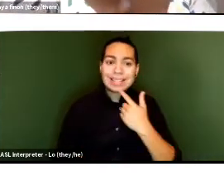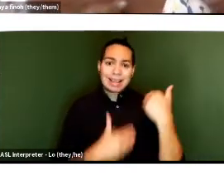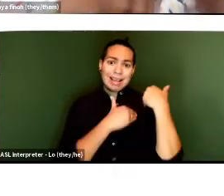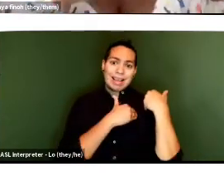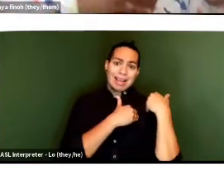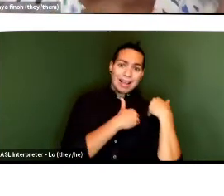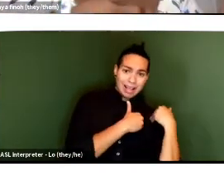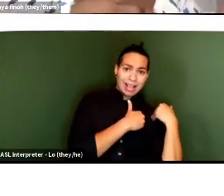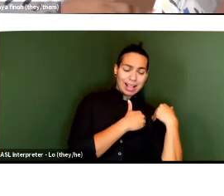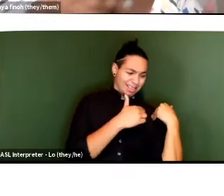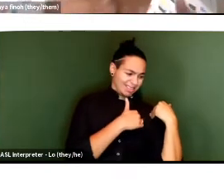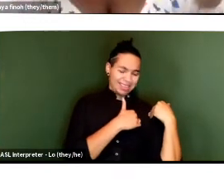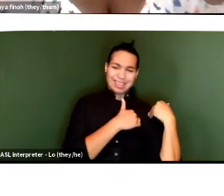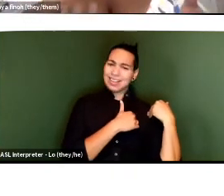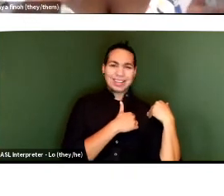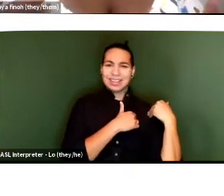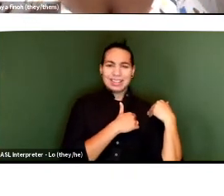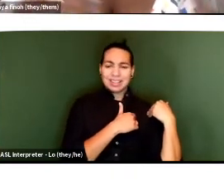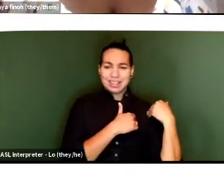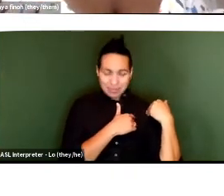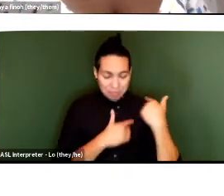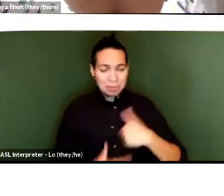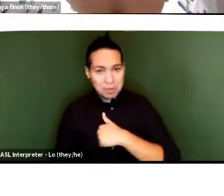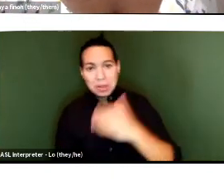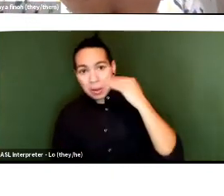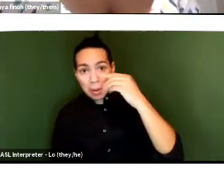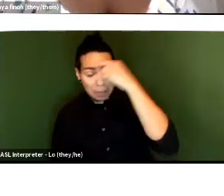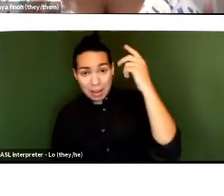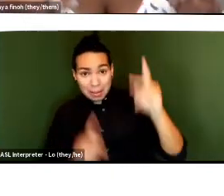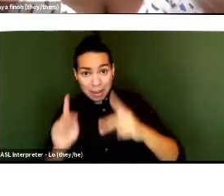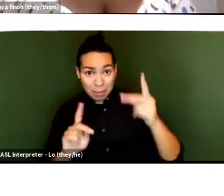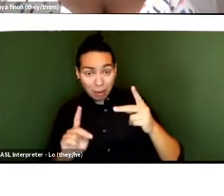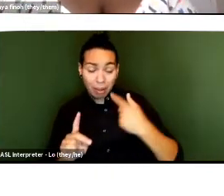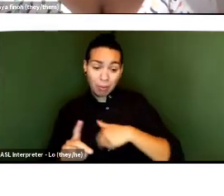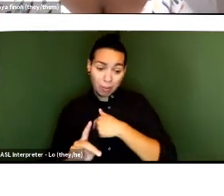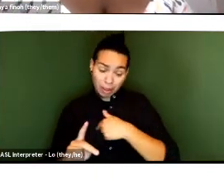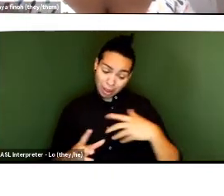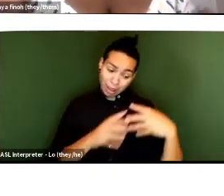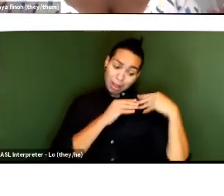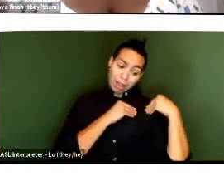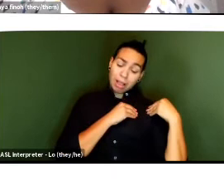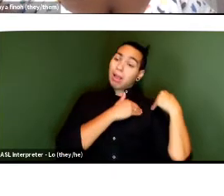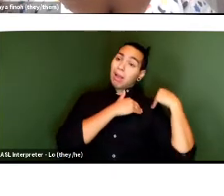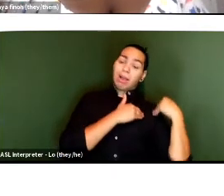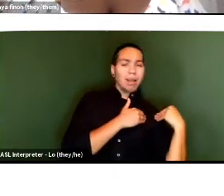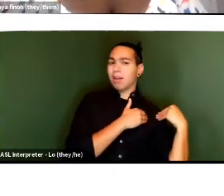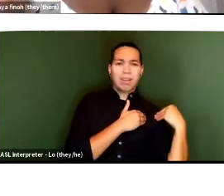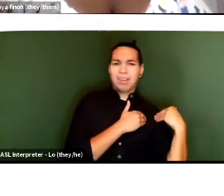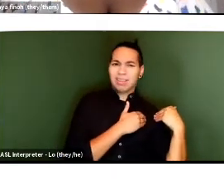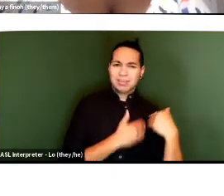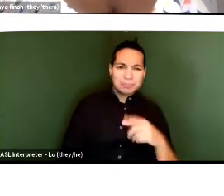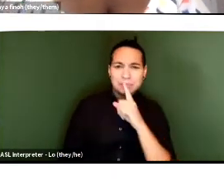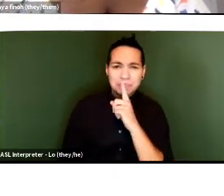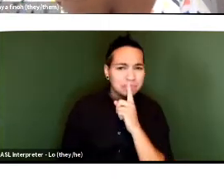Black people have bore in this country and globally is very non-consensual. Like, this sign makes it seem like it happened almost gladly and